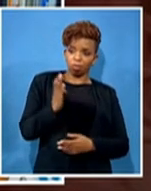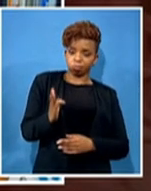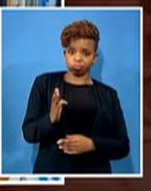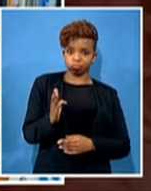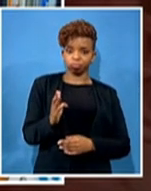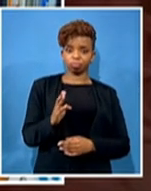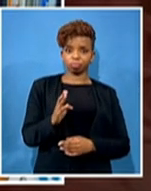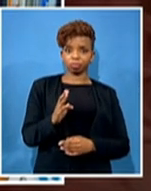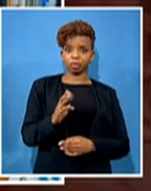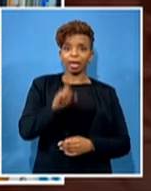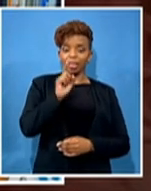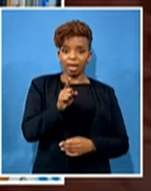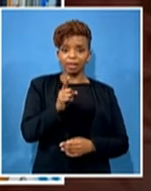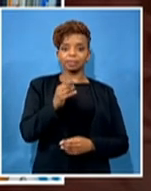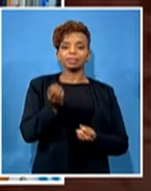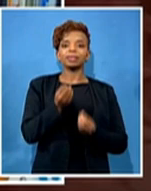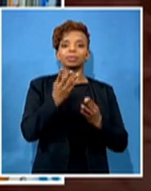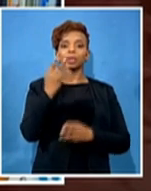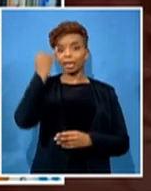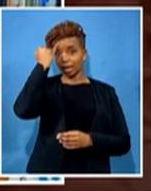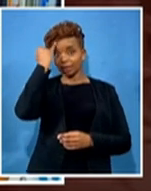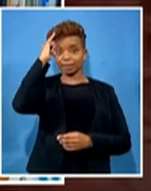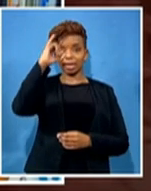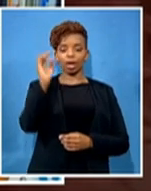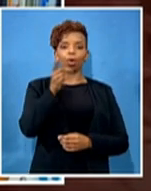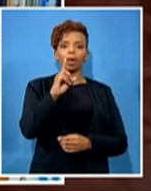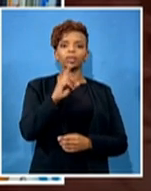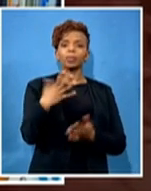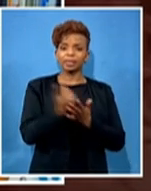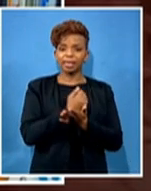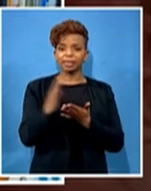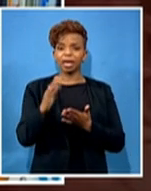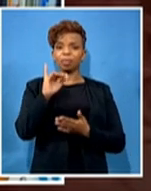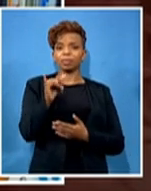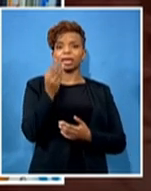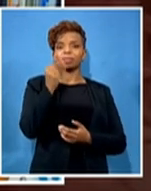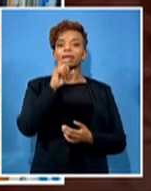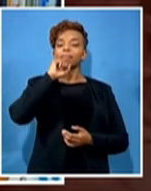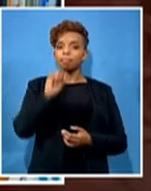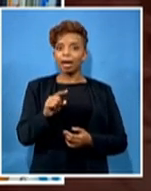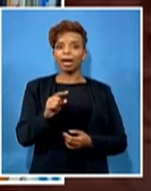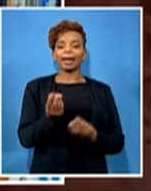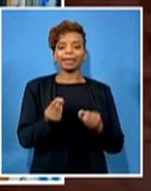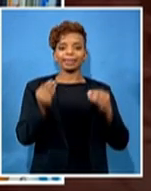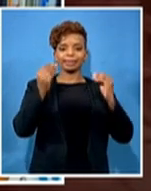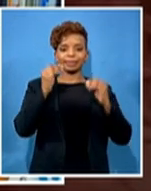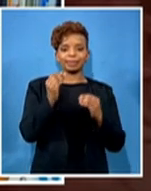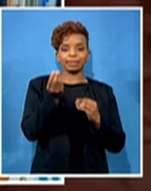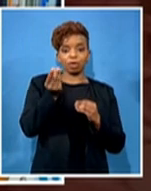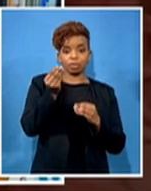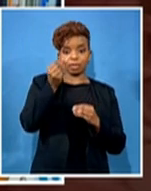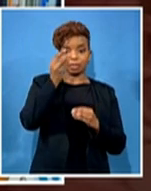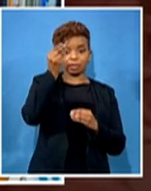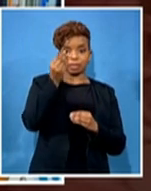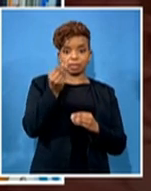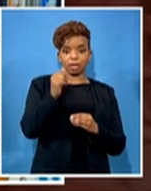taking some of that money. That's why the interest rate's also low, back to us and more. And we're also doing the same with the